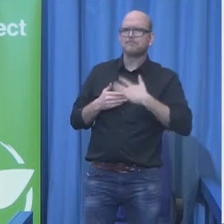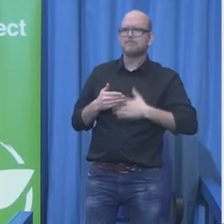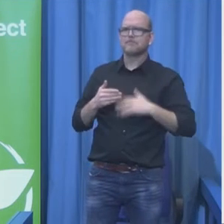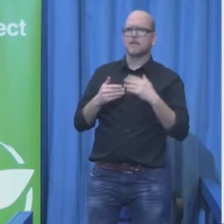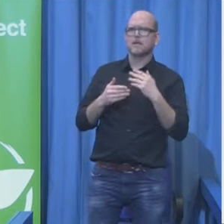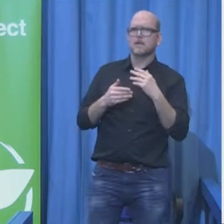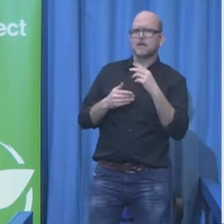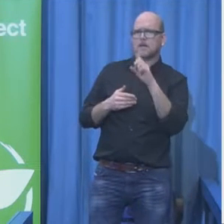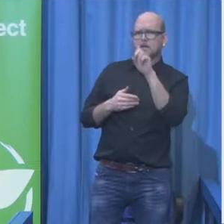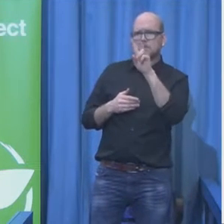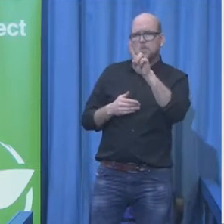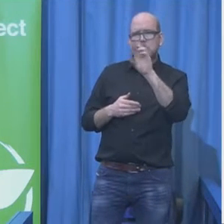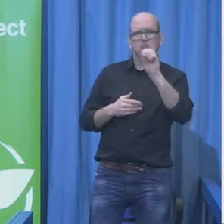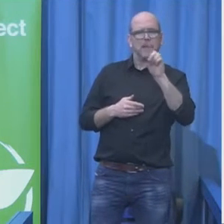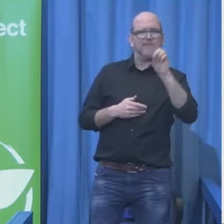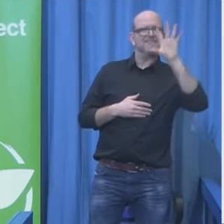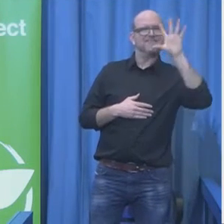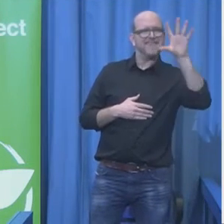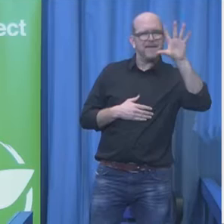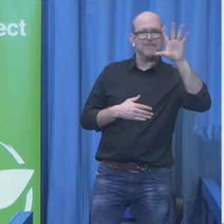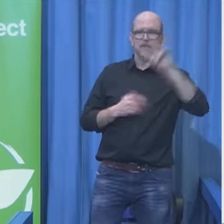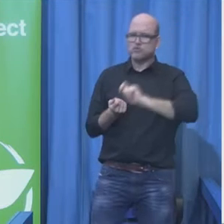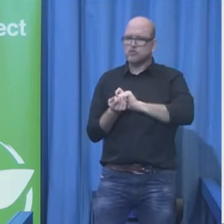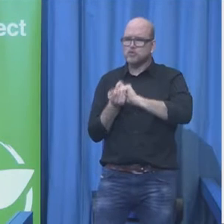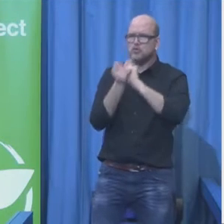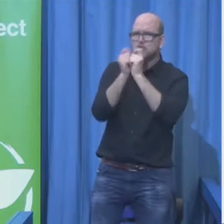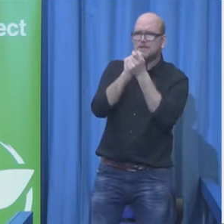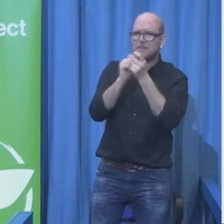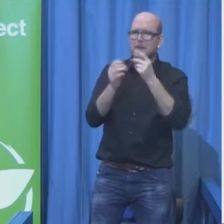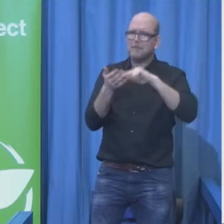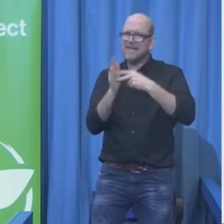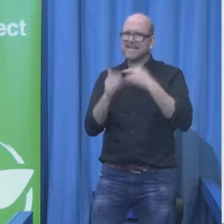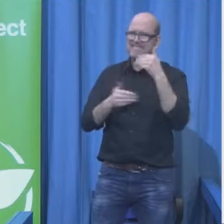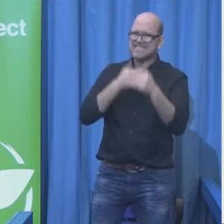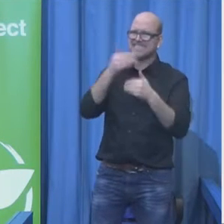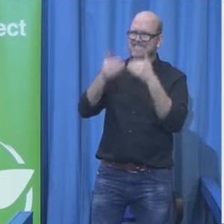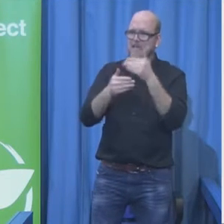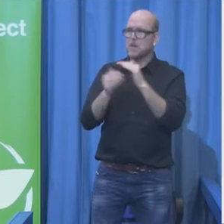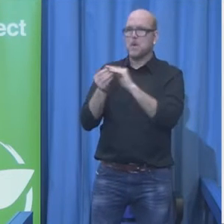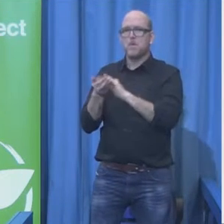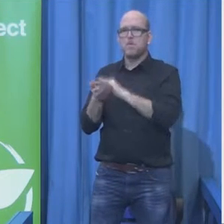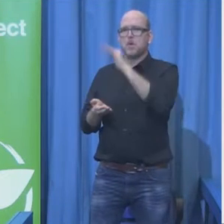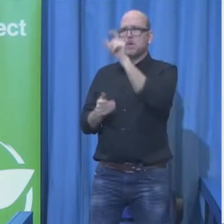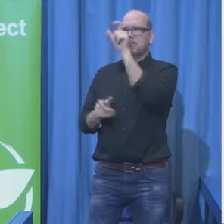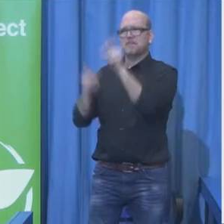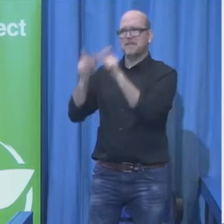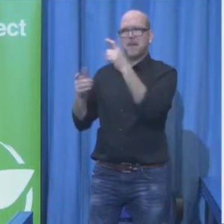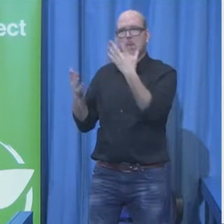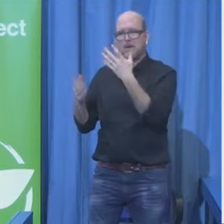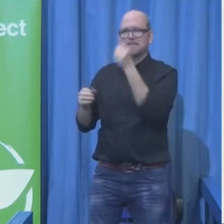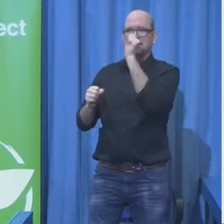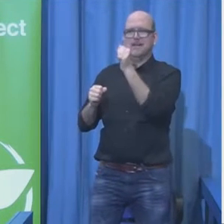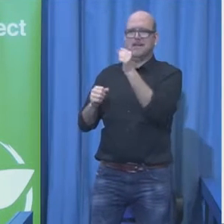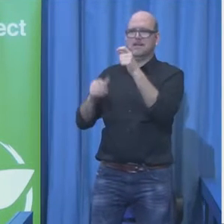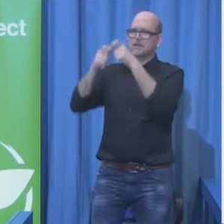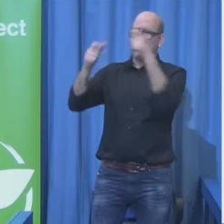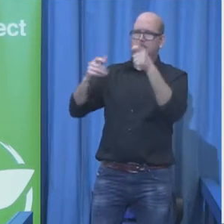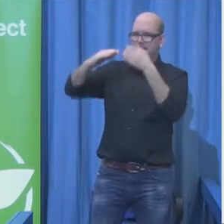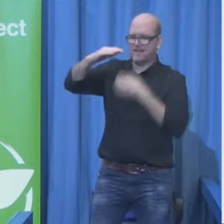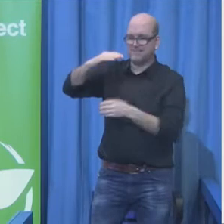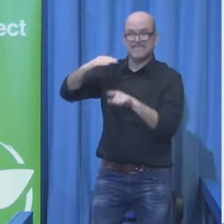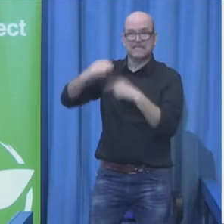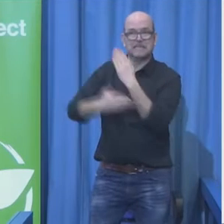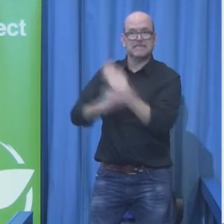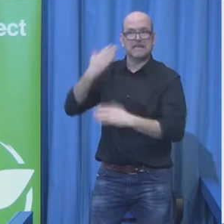with disabilities in Europe. Last year, we took stock of the progress, and we found that the achievements in our member states over the